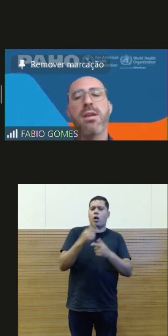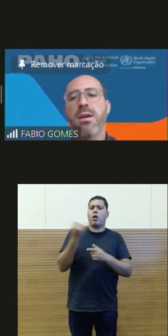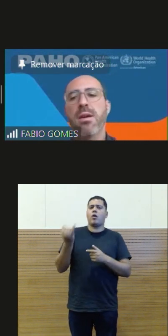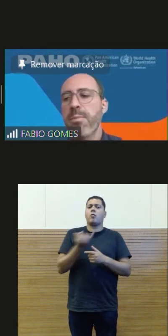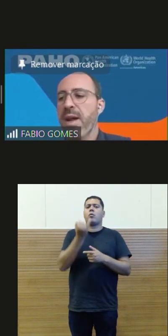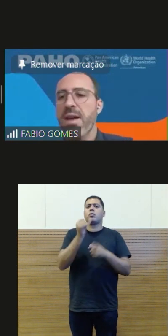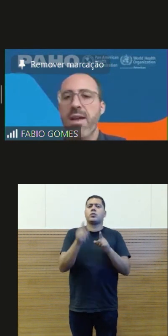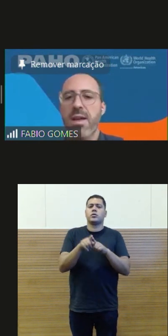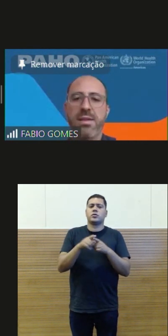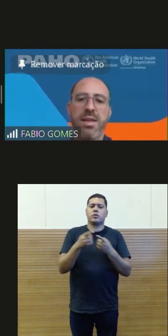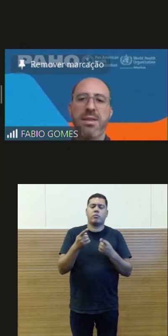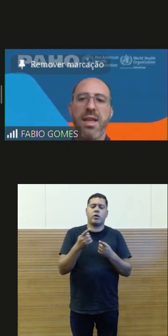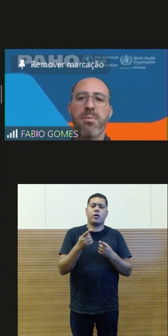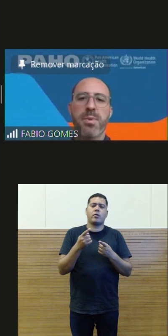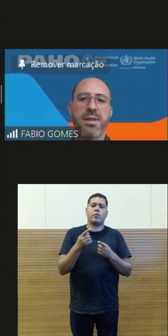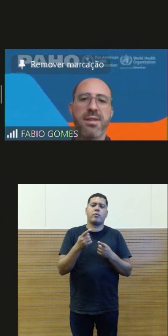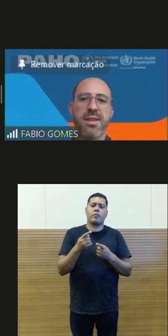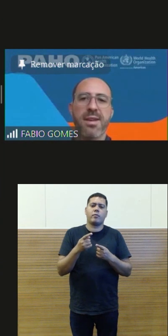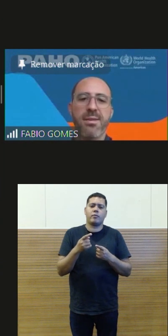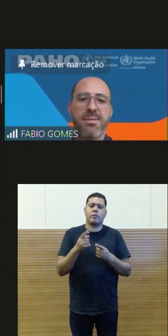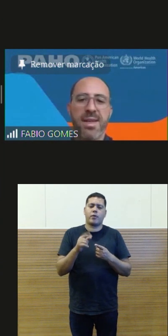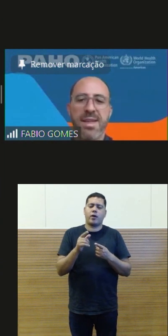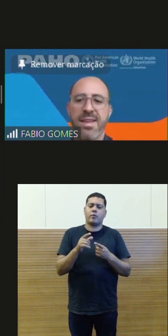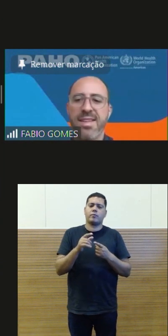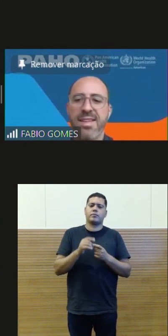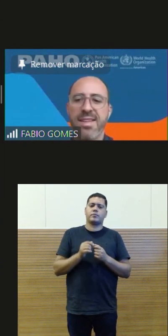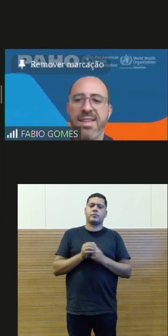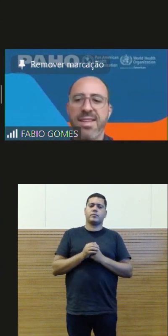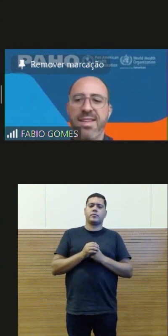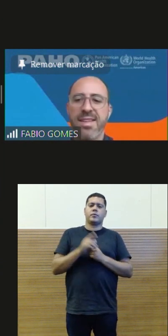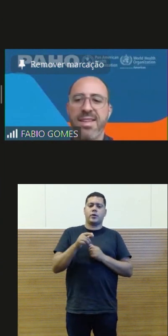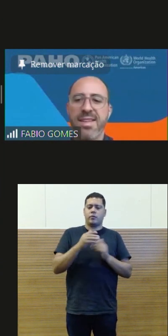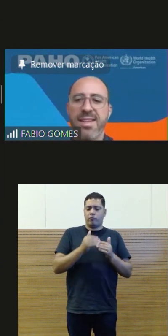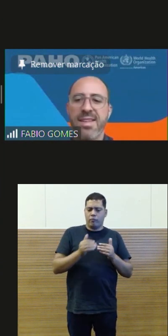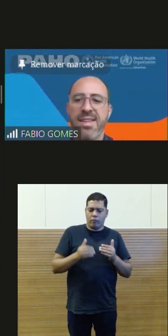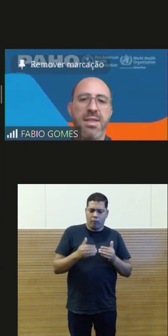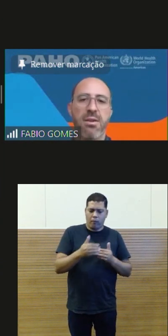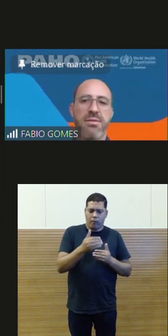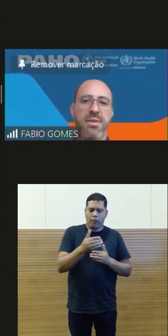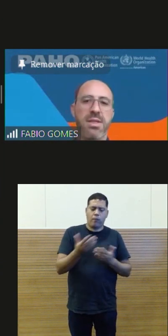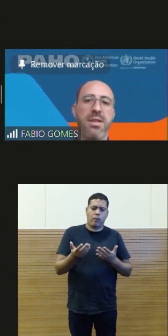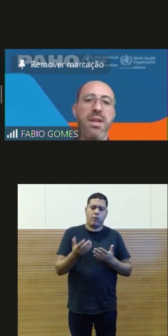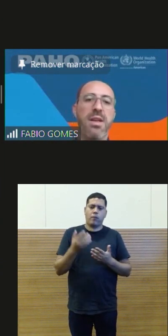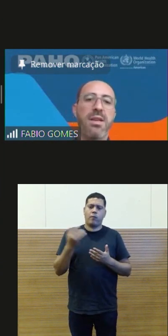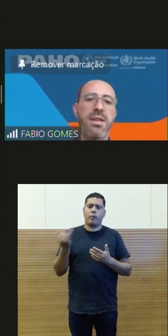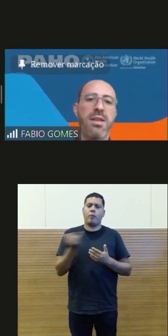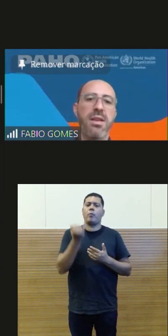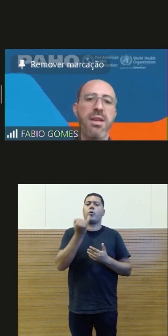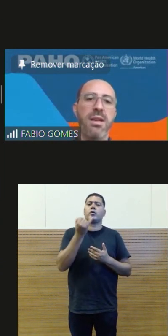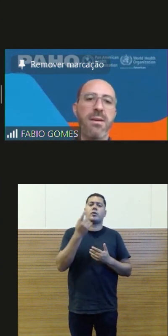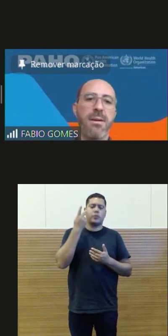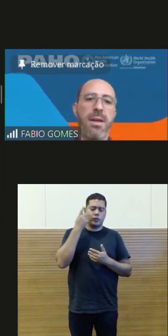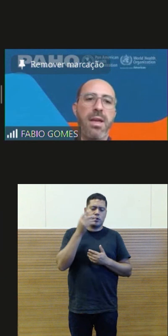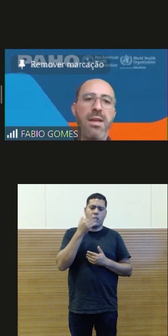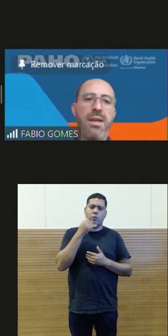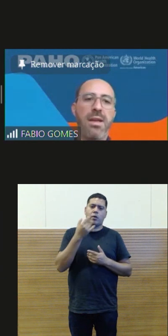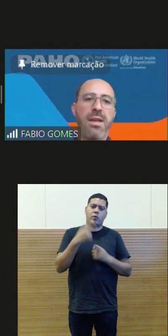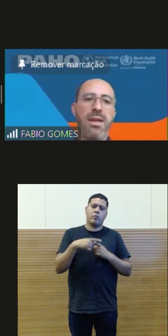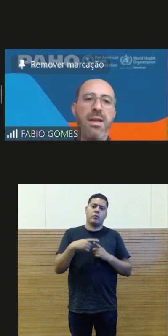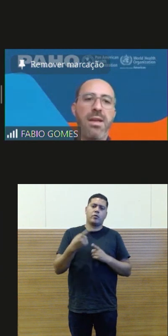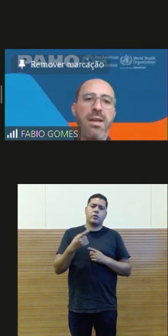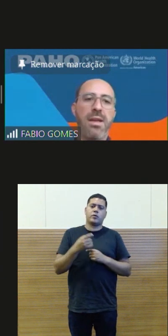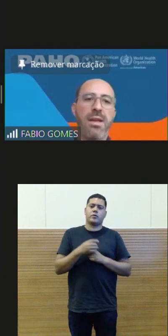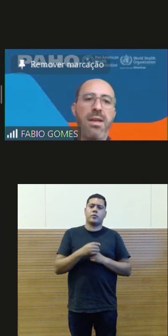regulation is fundamental for this initial step of life